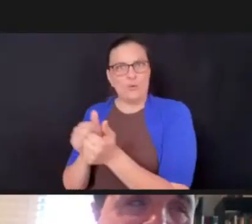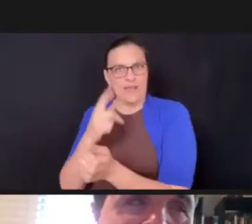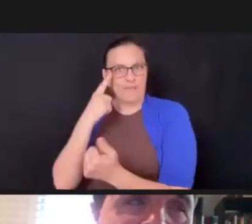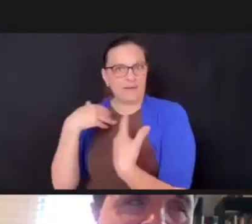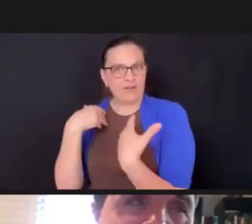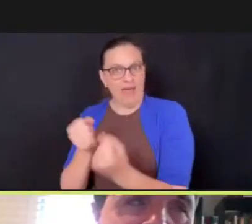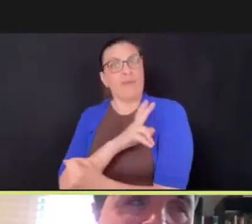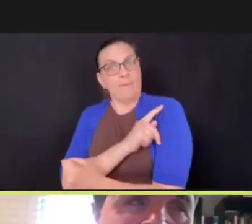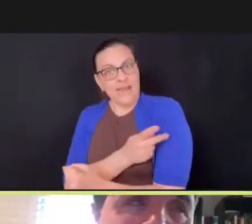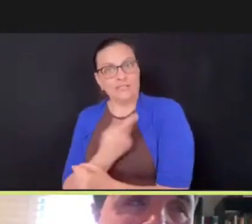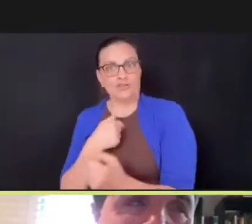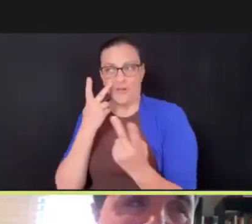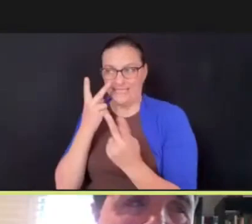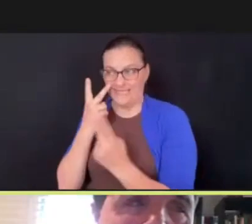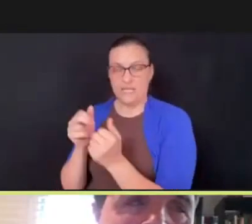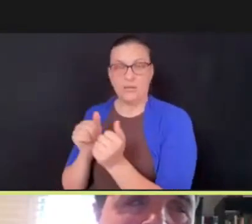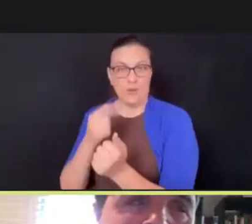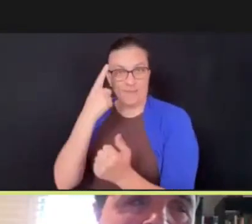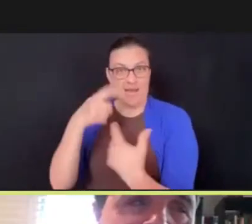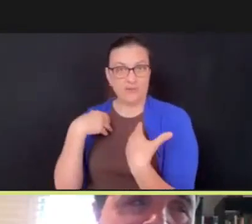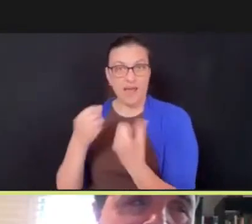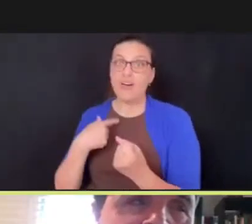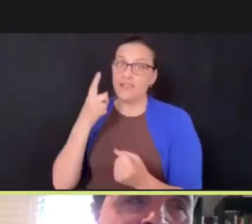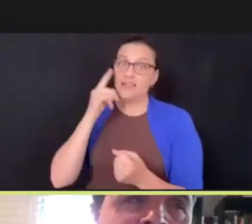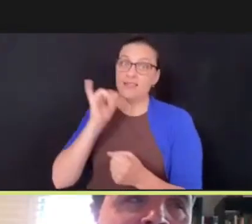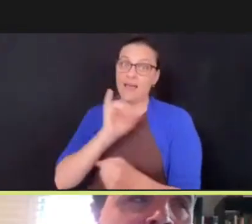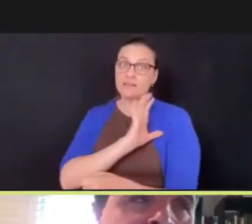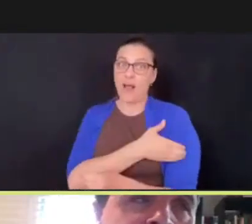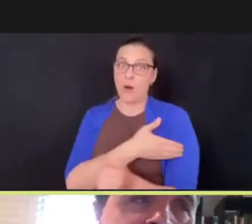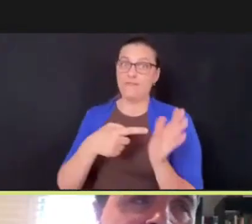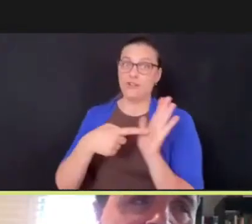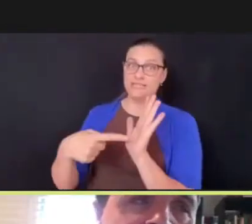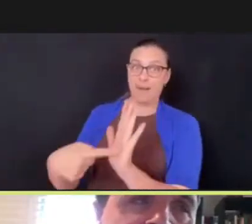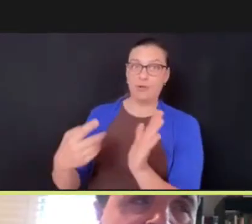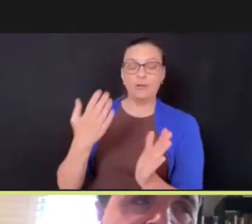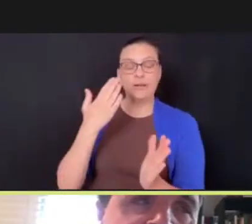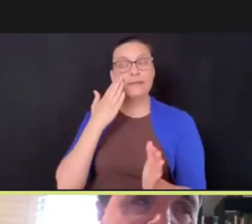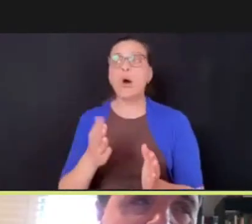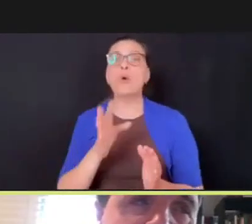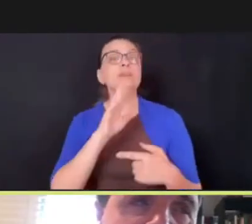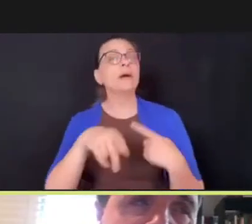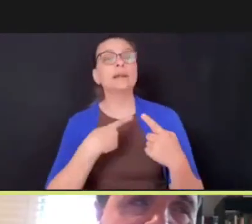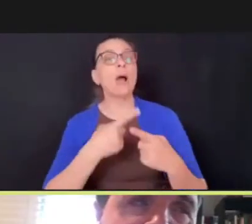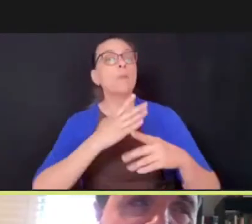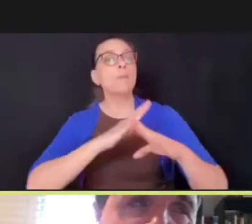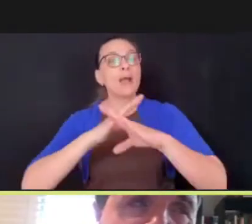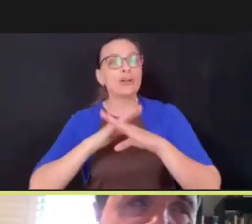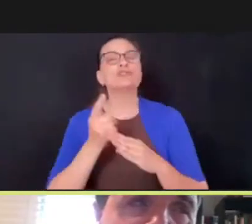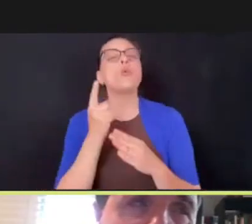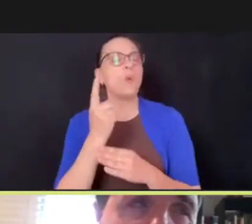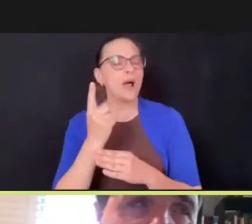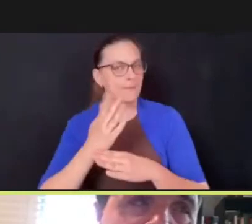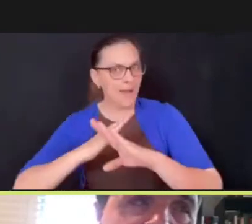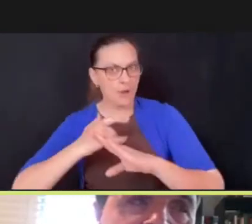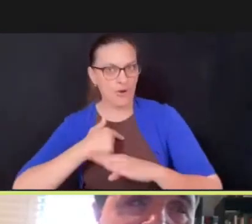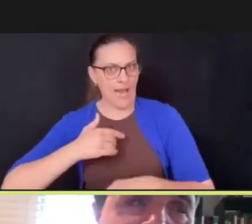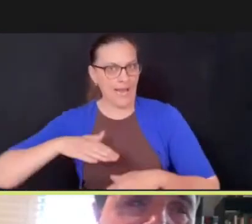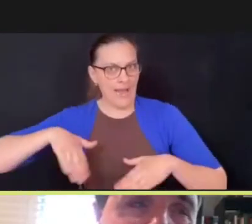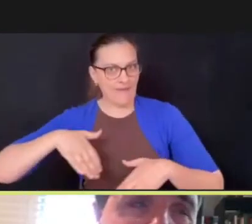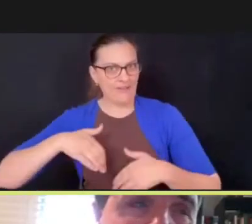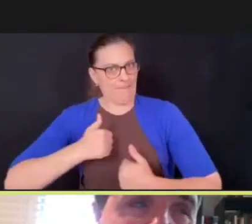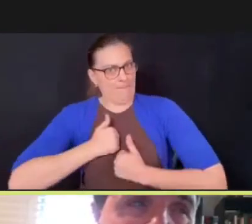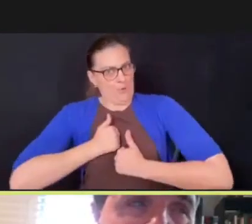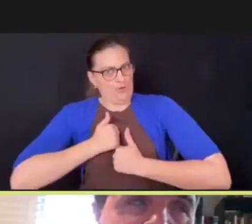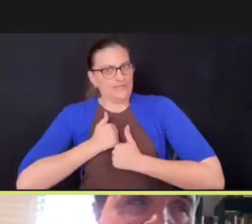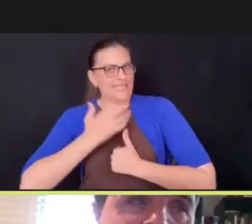example. Like one of the things, we're talking about barriers. One of the barriers I haven't personally experienced really very